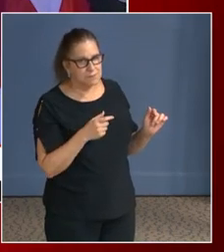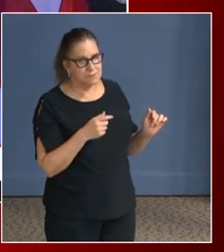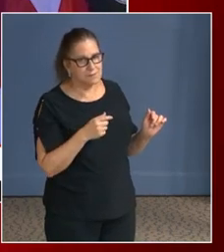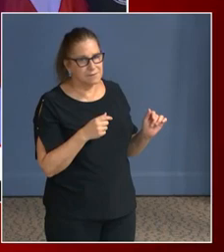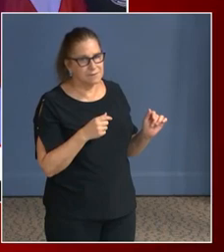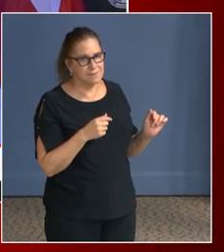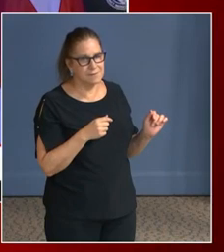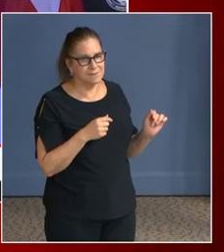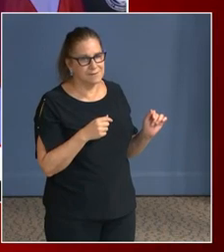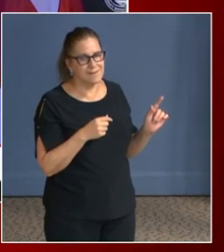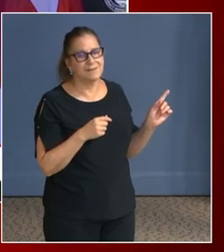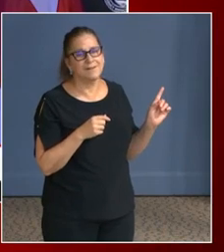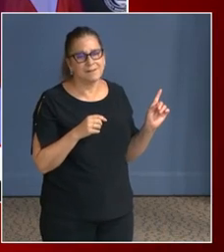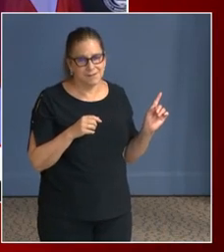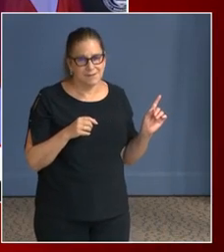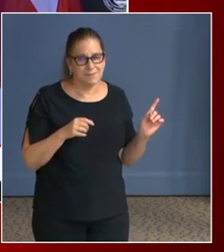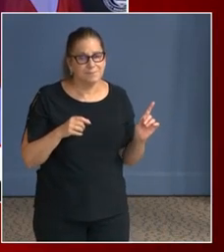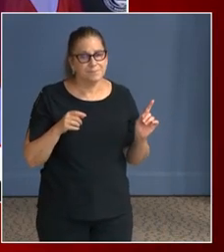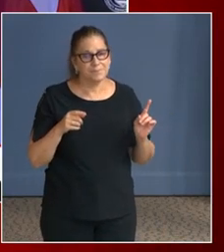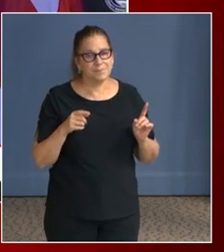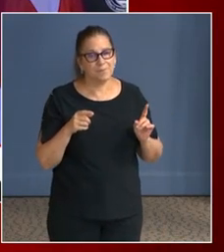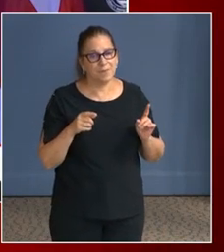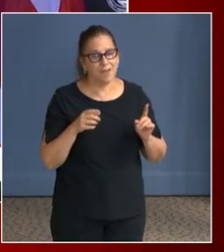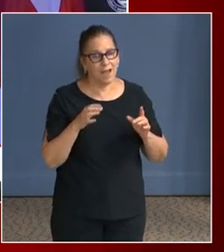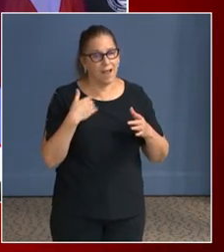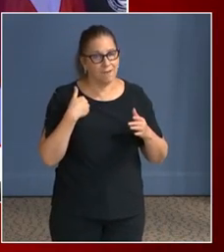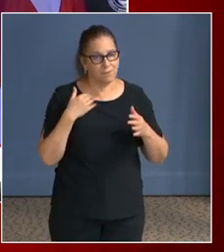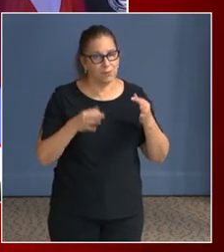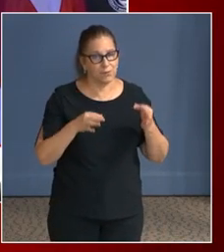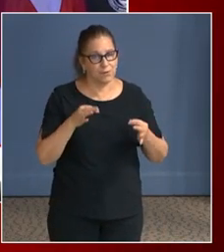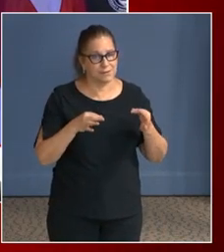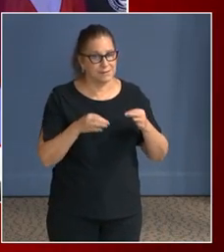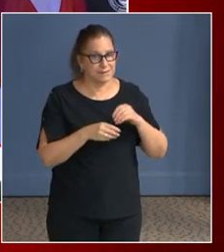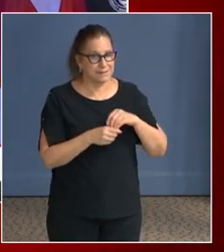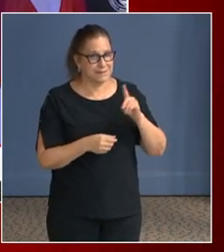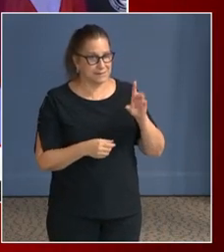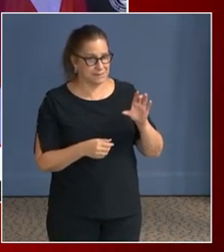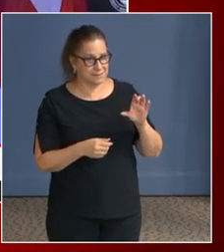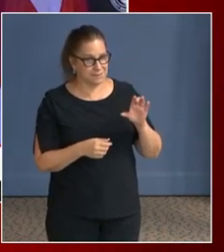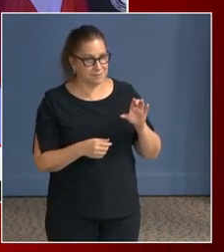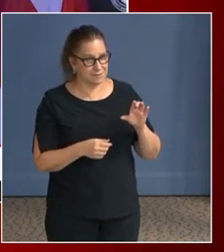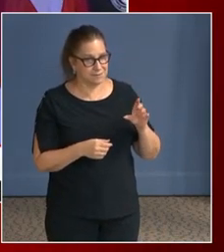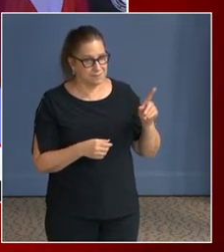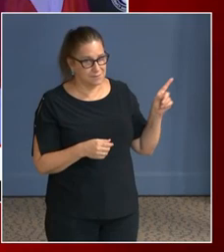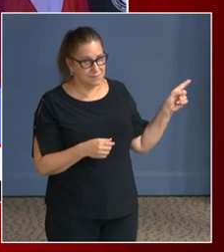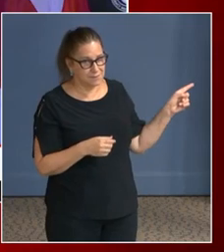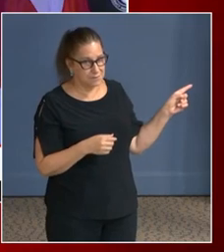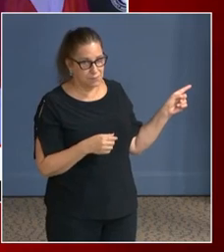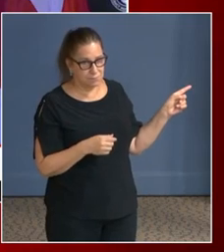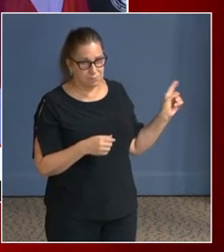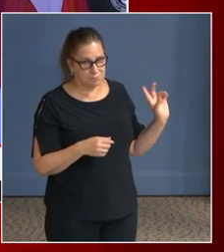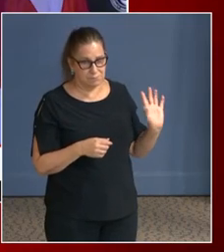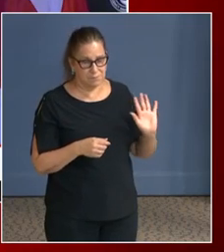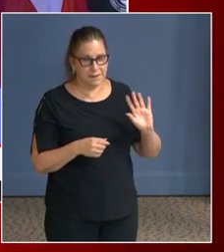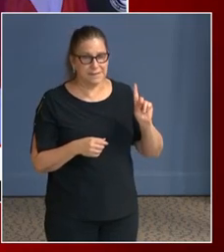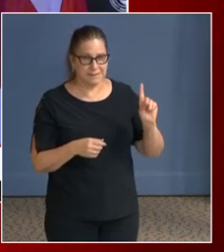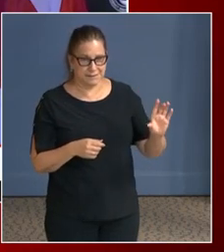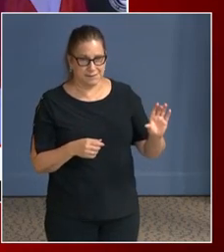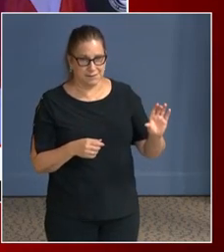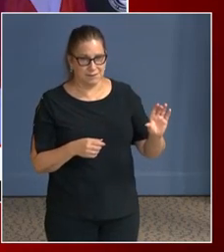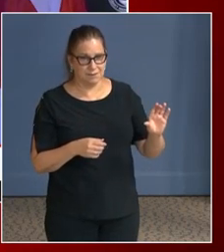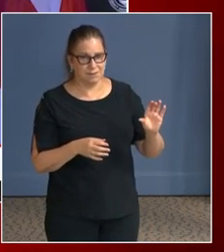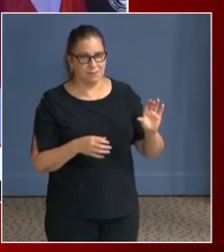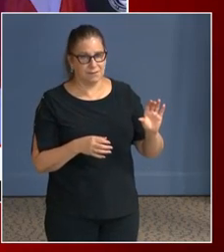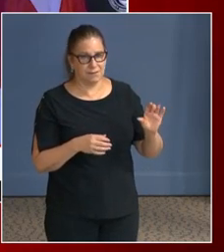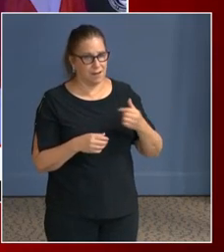proceeding, and the district prevailed in that proceeding. you prevailed, yes, The district, I'm the mayor of the